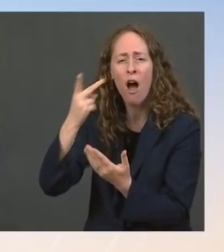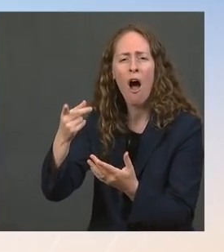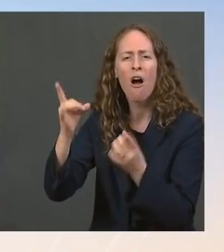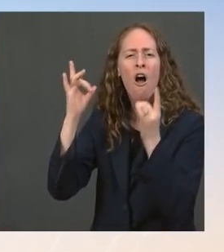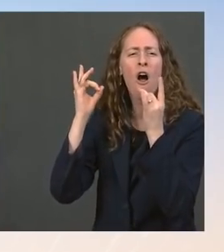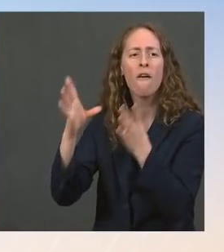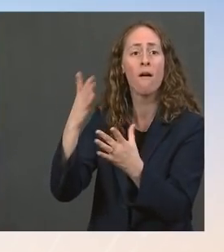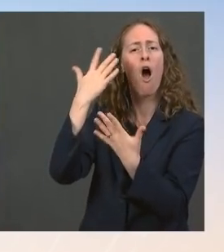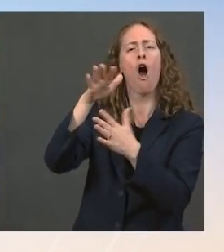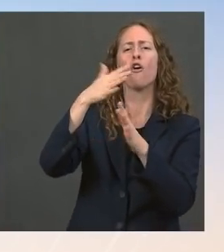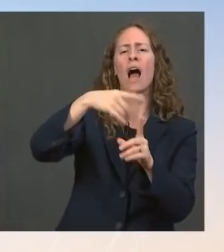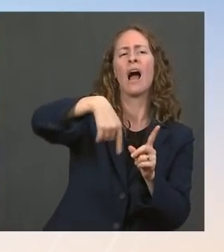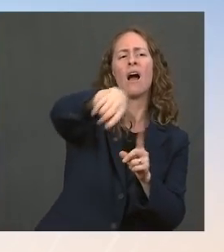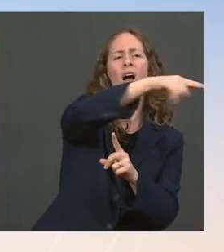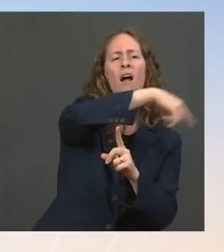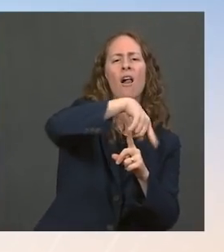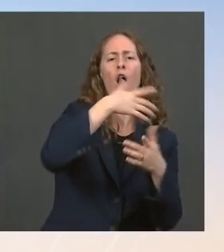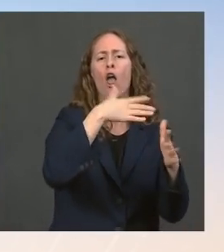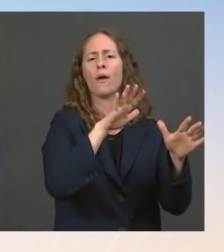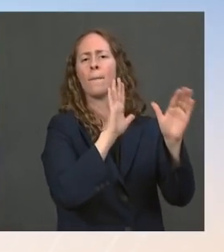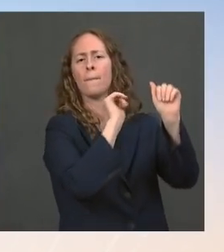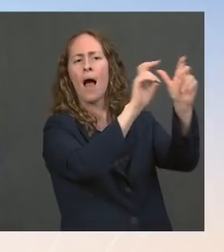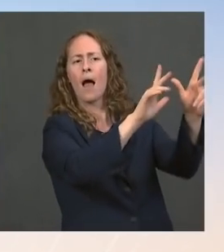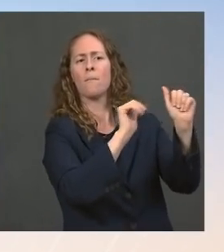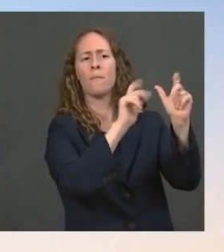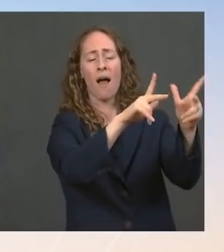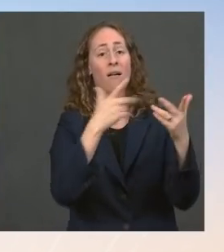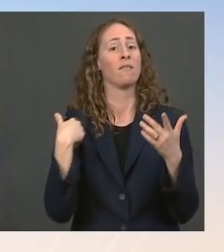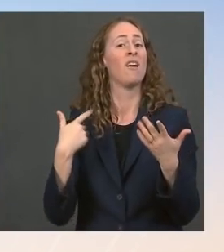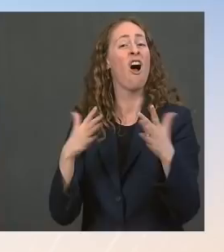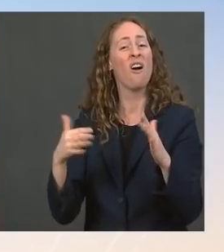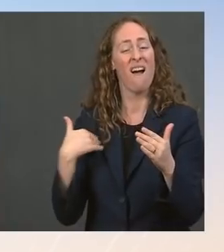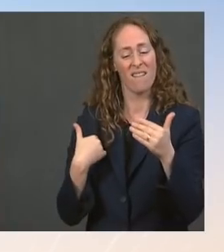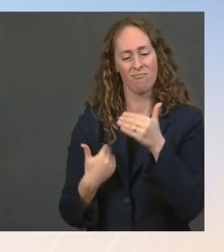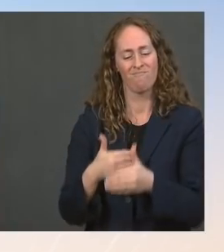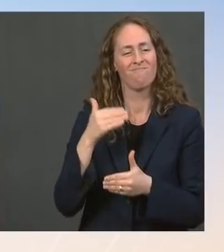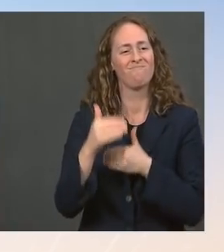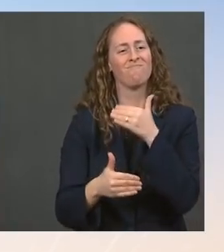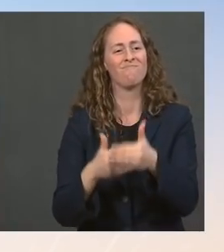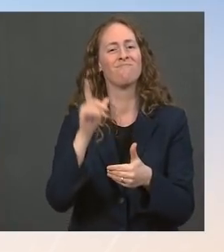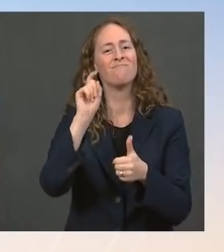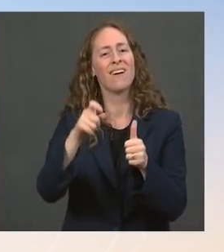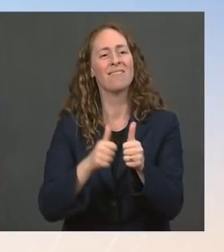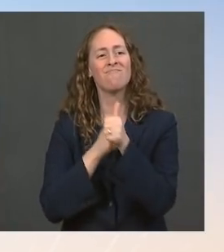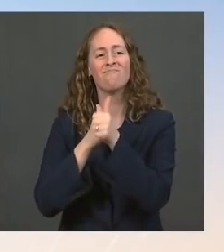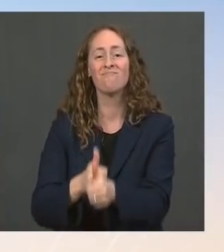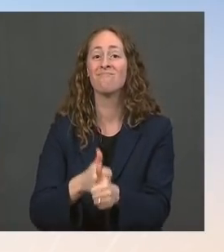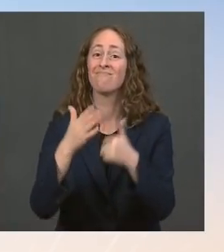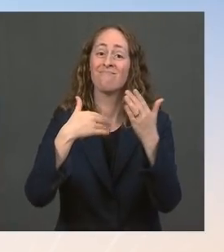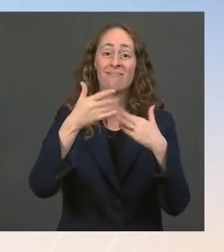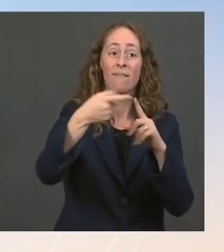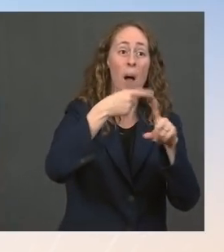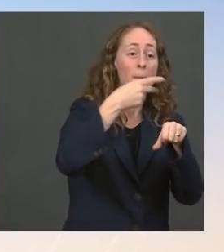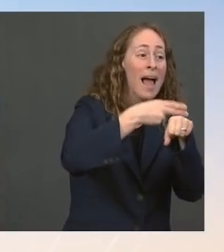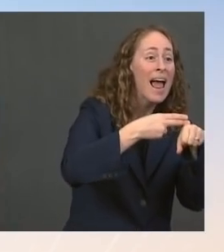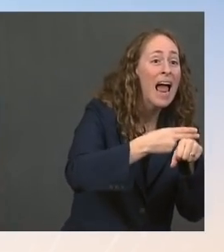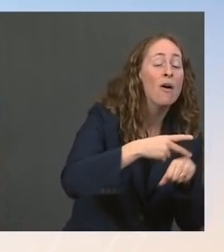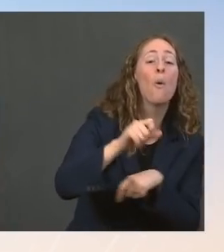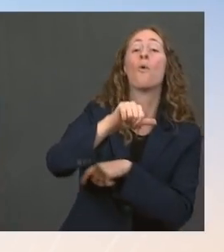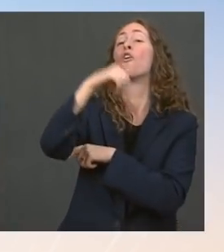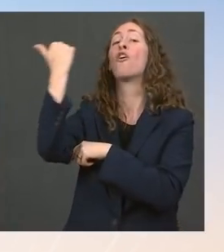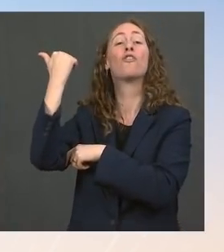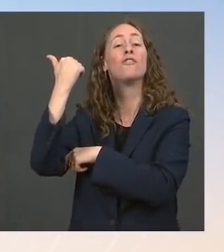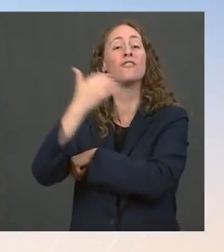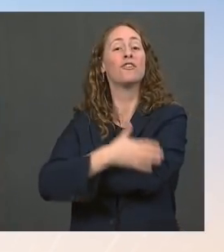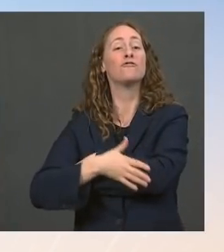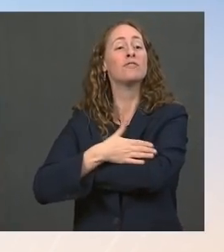people gathering under the bridge. There is a process that is in place as people, whether they're coming from Haiti or any part of the world, goes